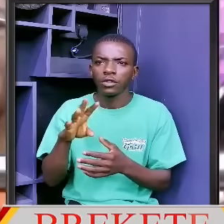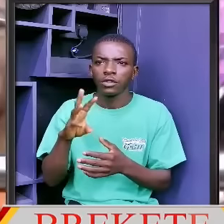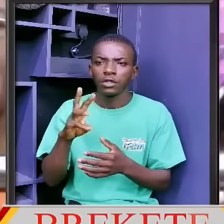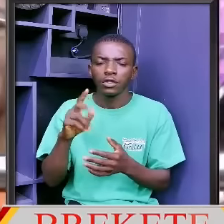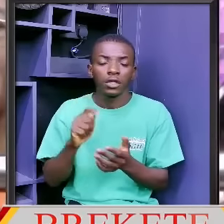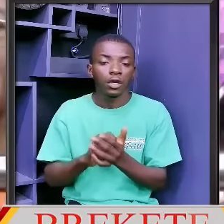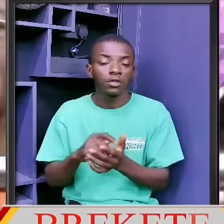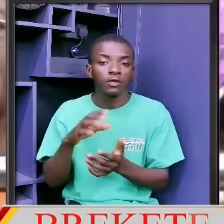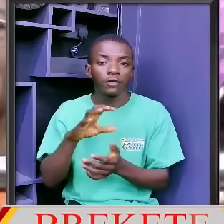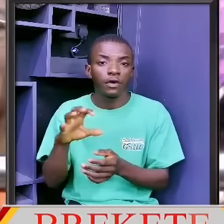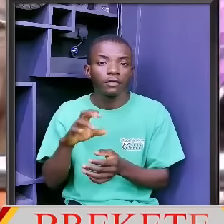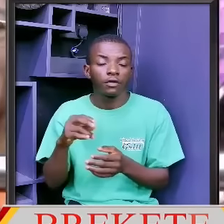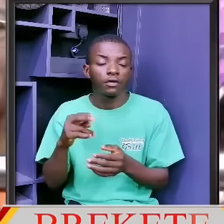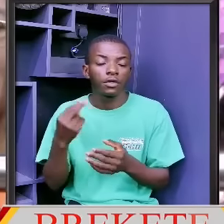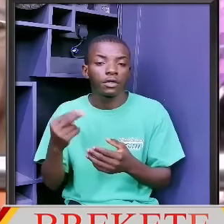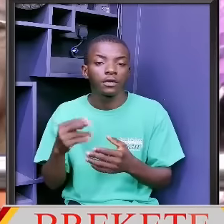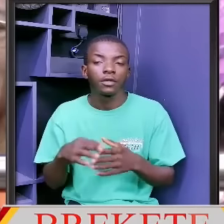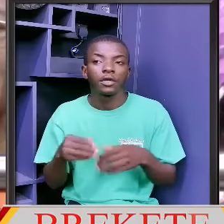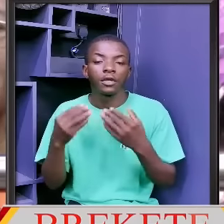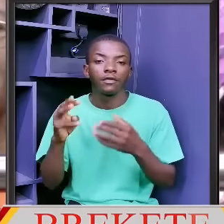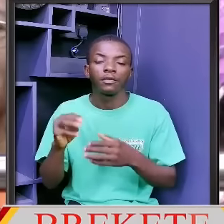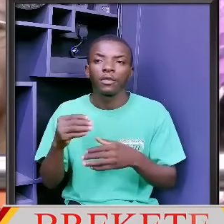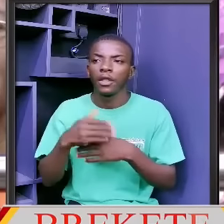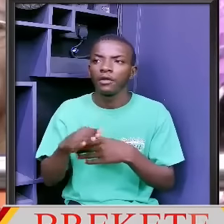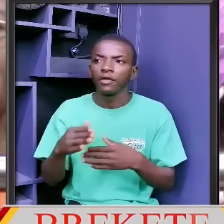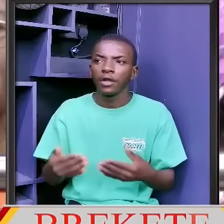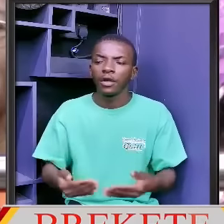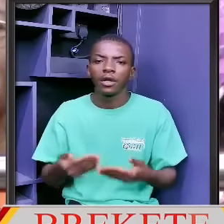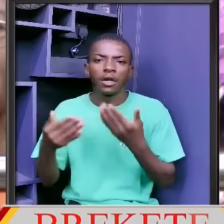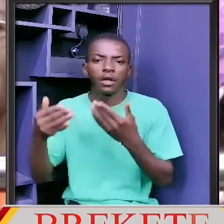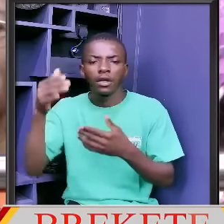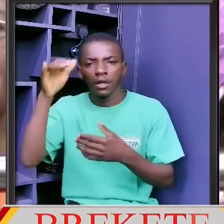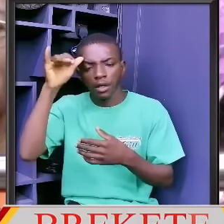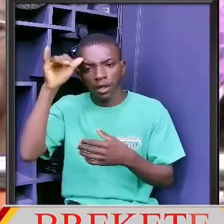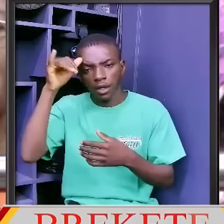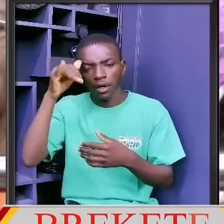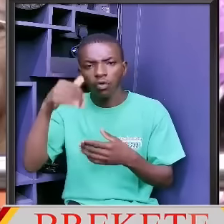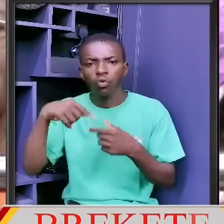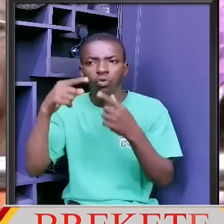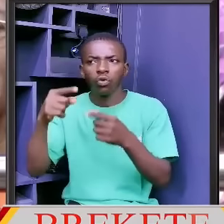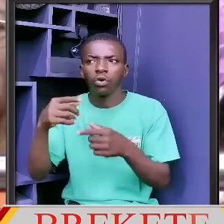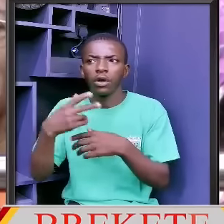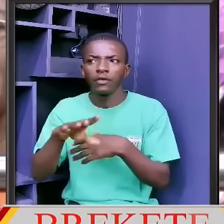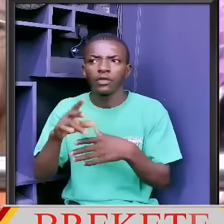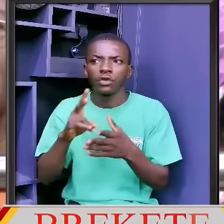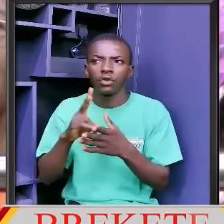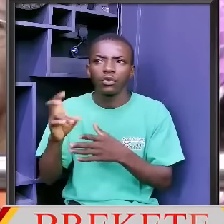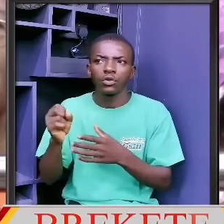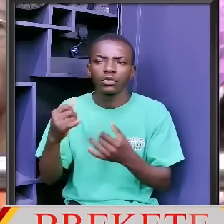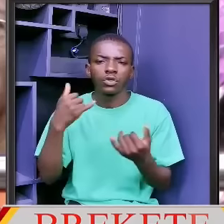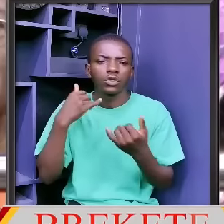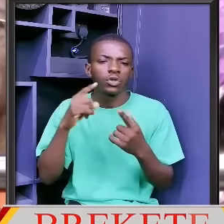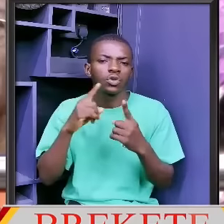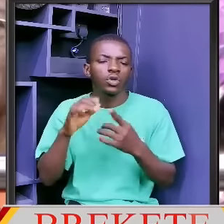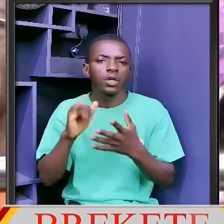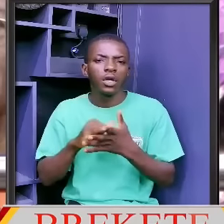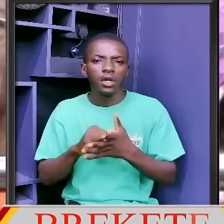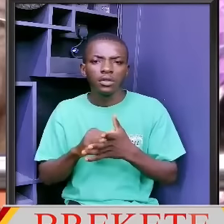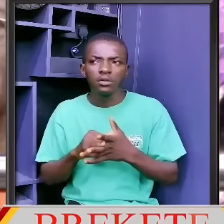46,500. We come give them. So after they don't carry the cow go, after 2 weeks, you come they talk,